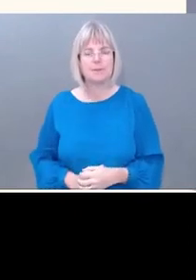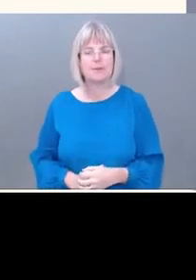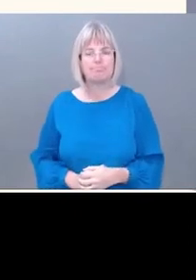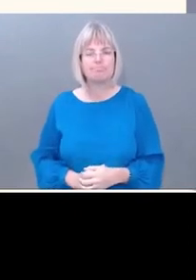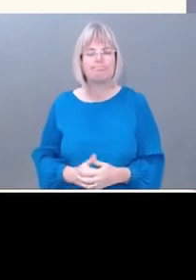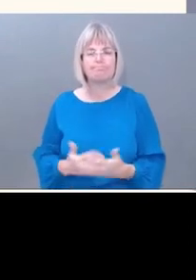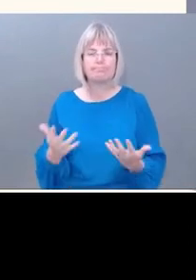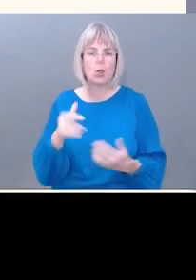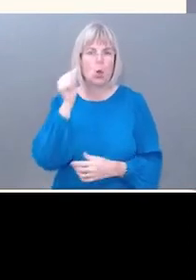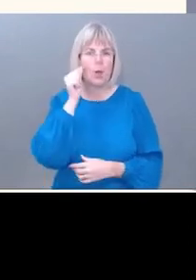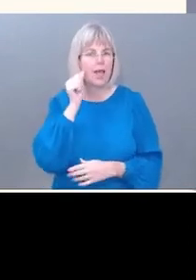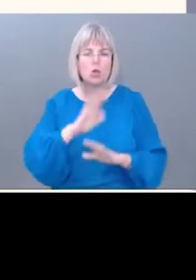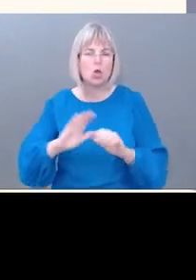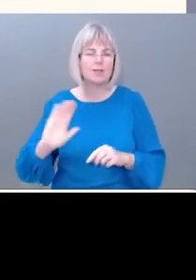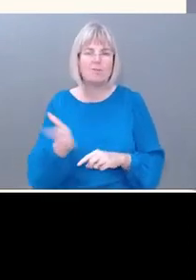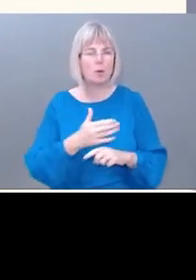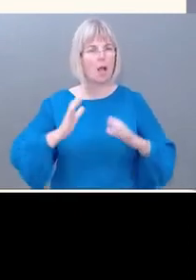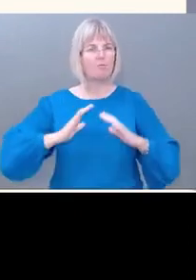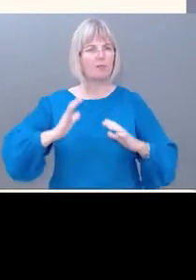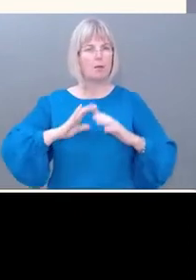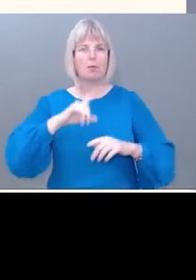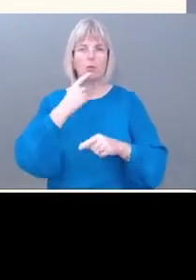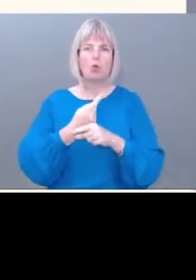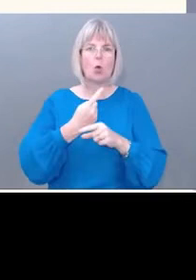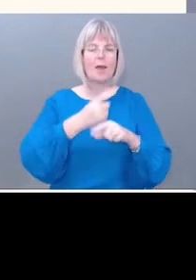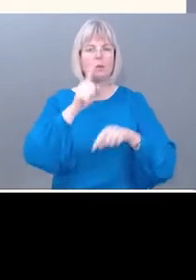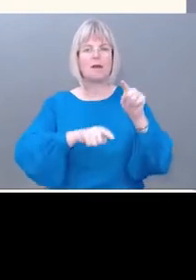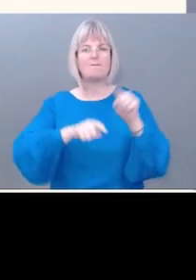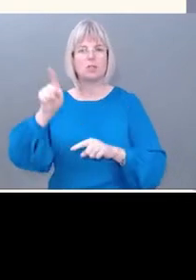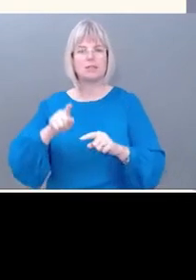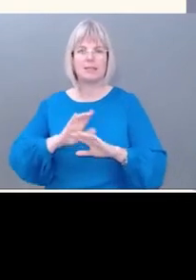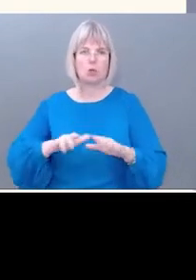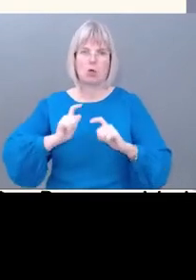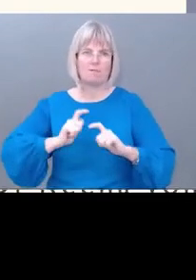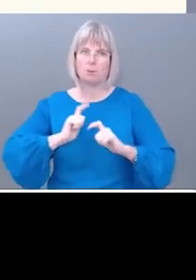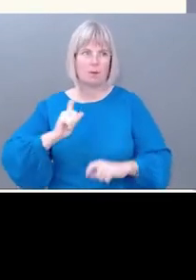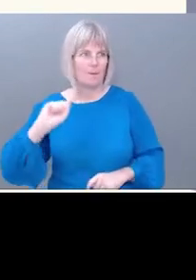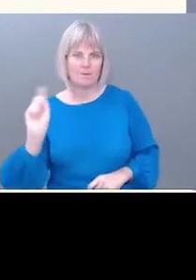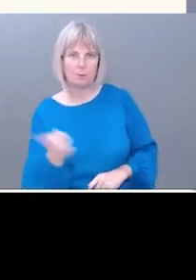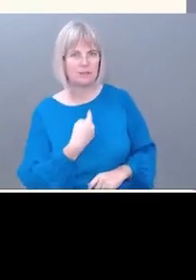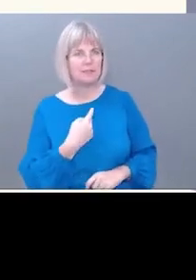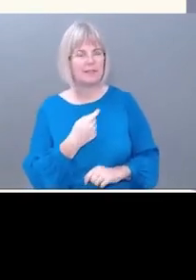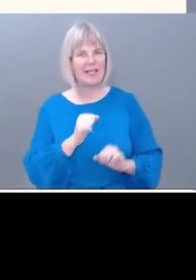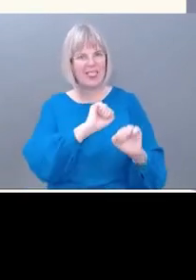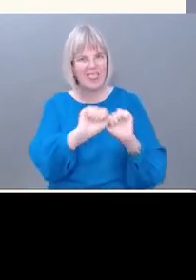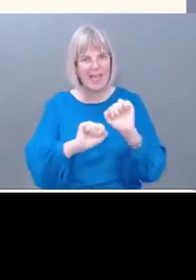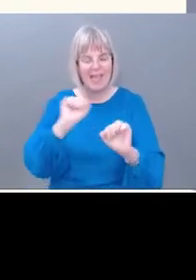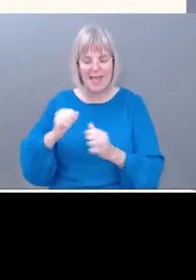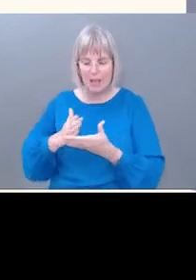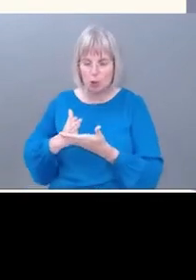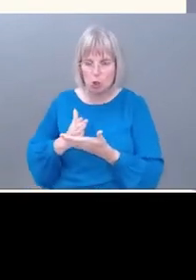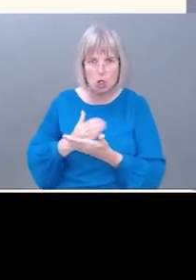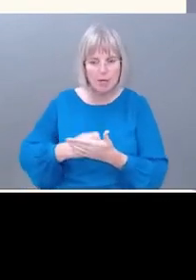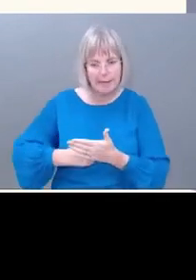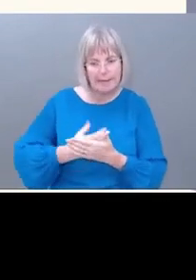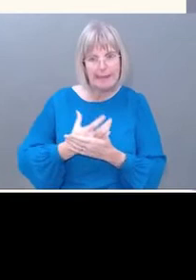diversity, and recognising that people may be at different points in their journey. So I think what's been key is